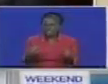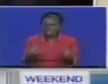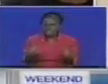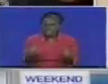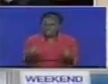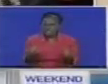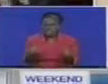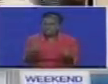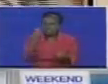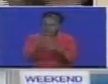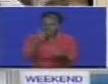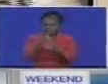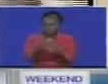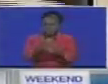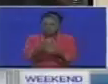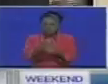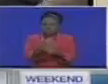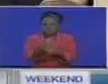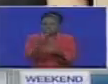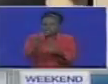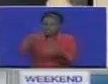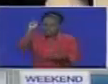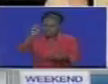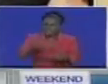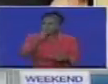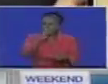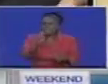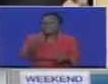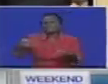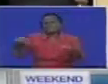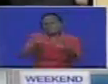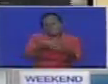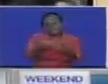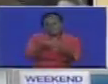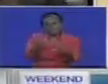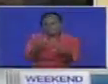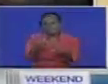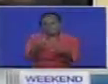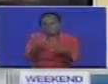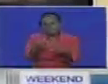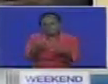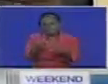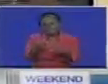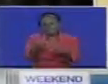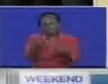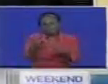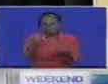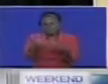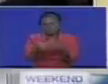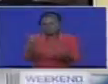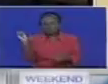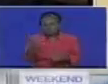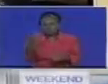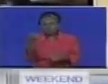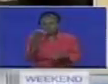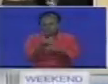an ODM faction unless you belong into it. You will get hurt. Somebody was making fun and saying it's like going to a Gor Mahia match and then going to throw stones in a Gor